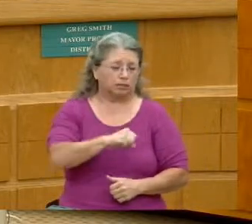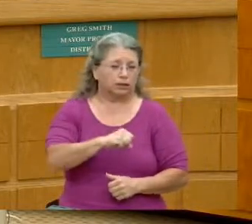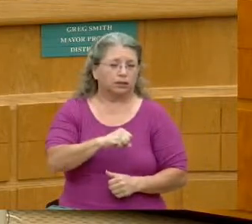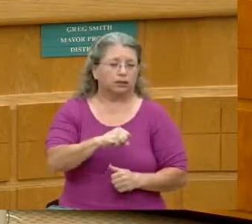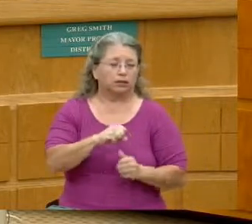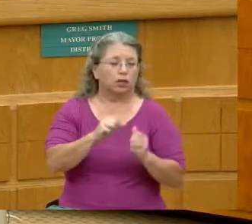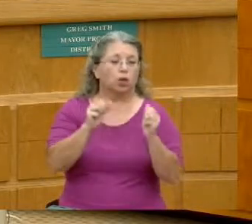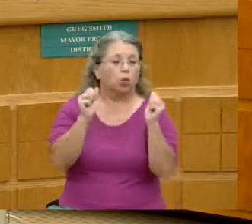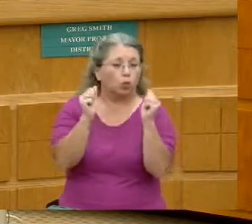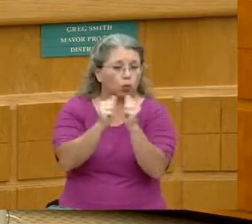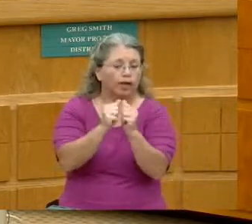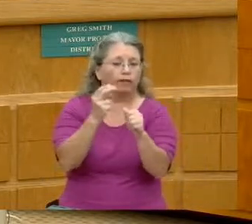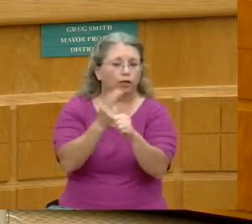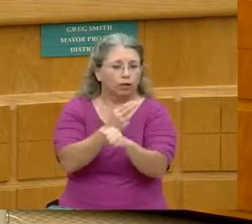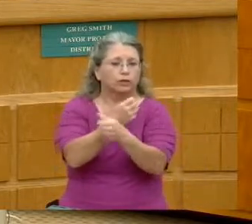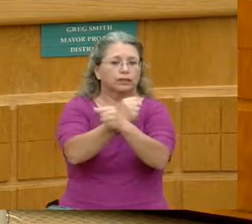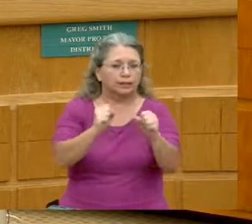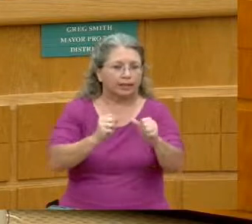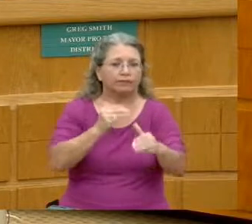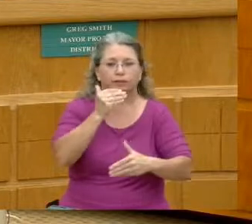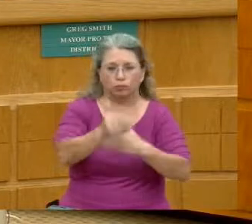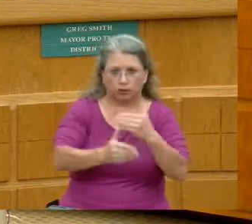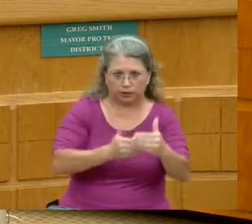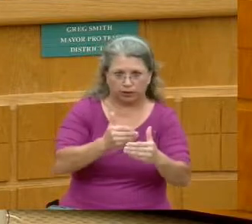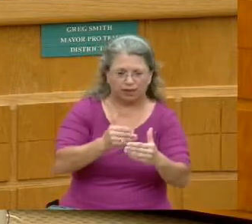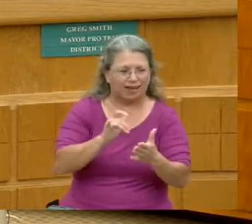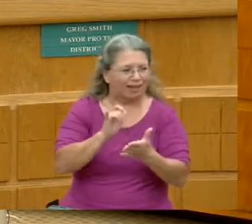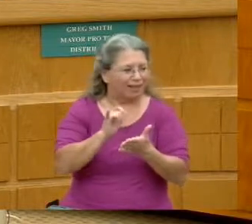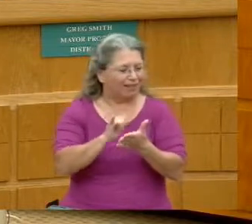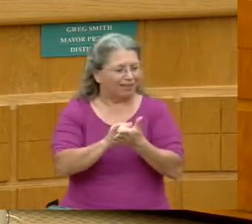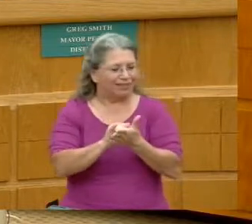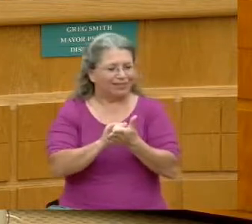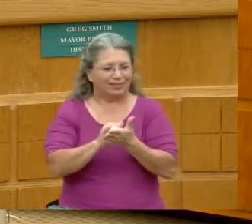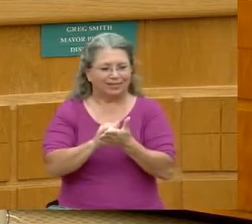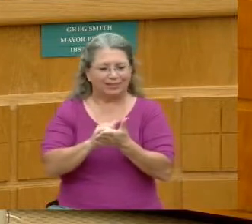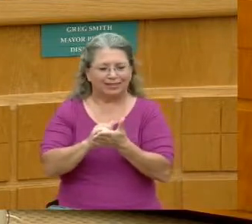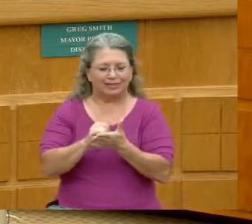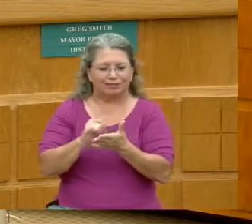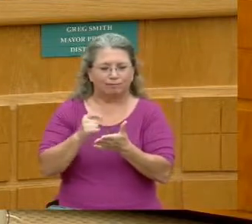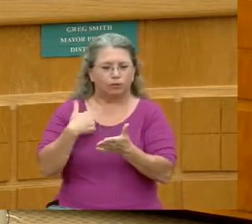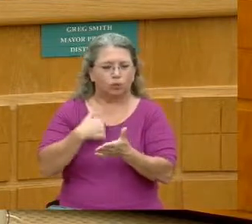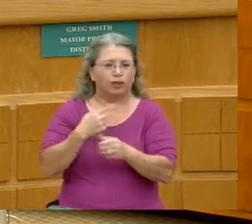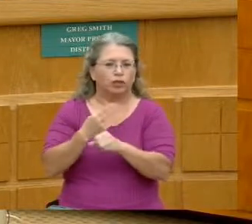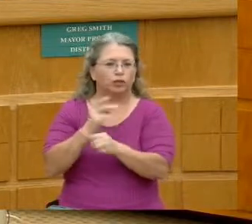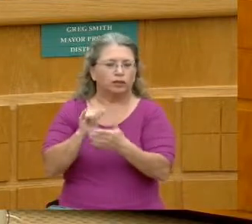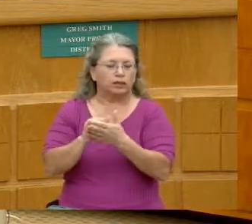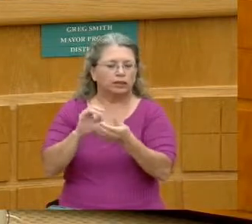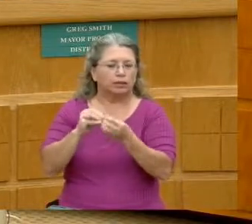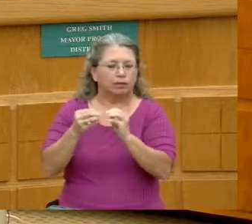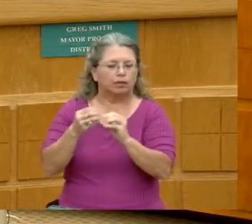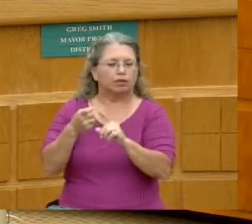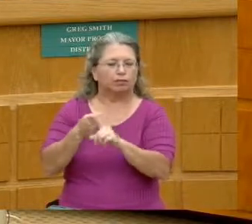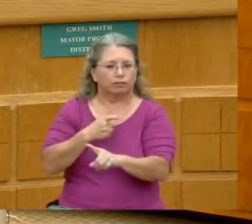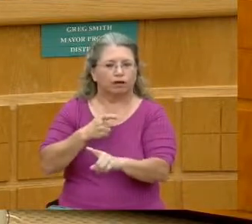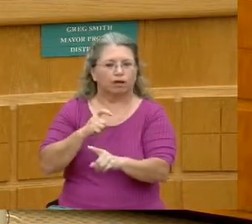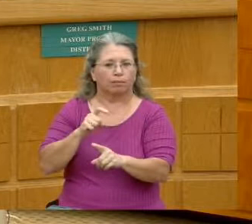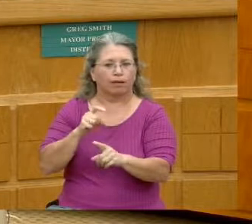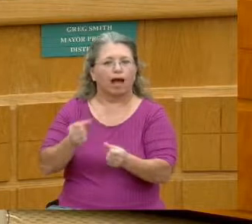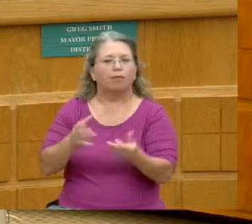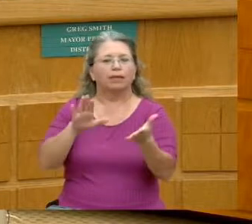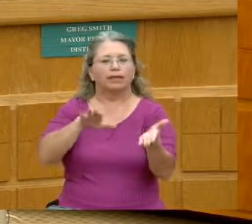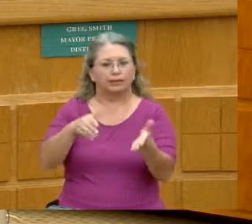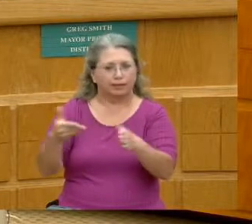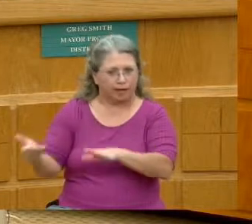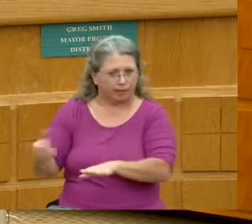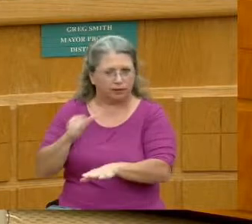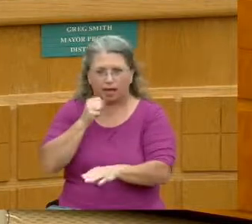that this model is driven on fatalities. It's not driven on cases. What the number 0.9 means is that it means